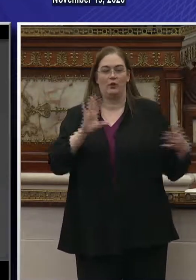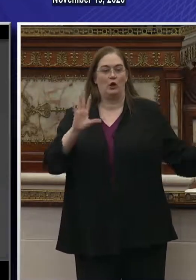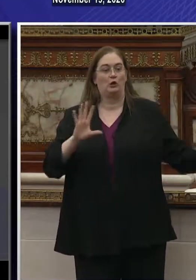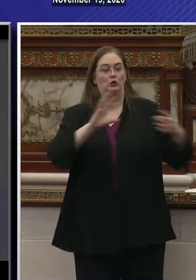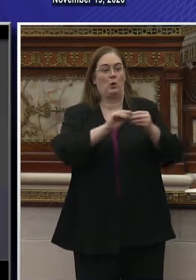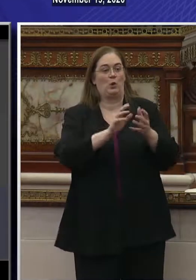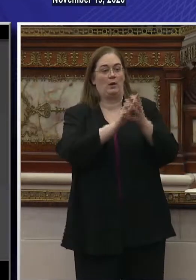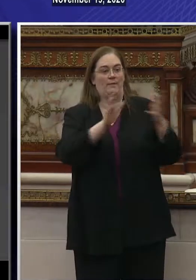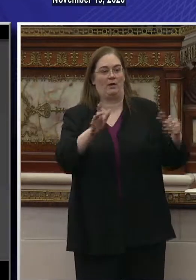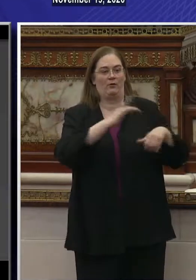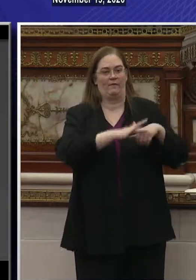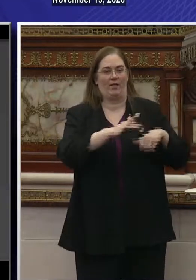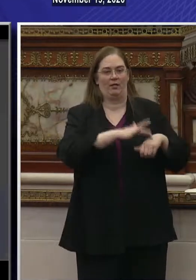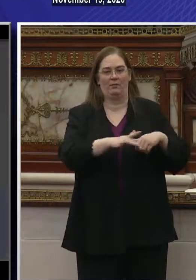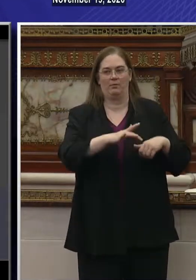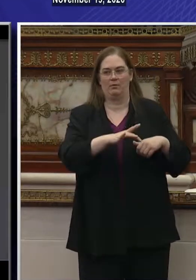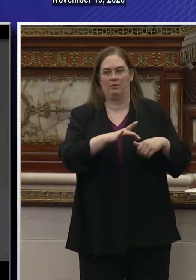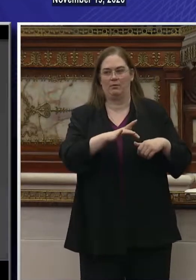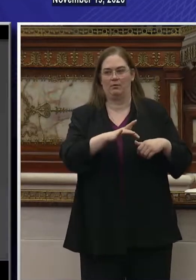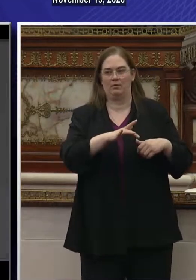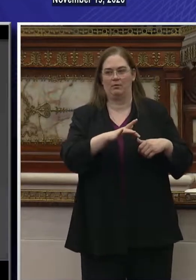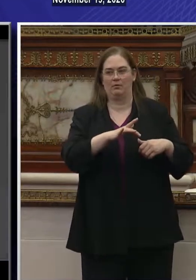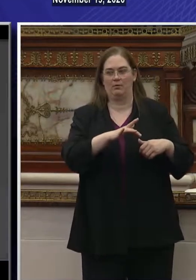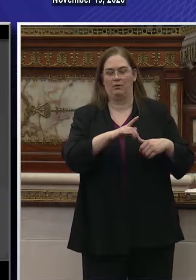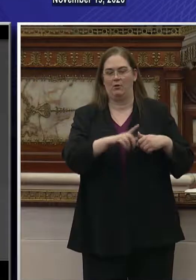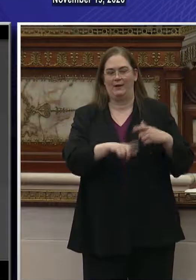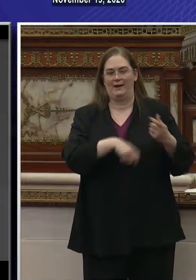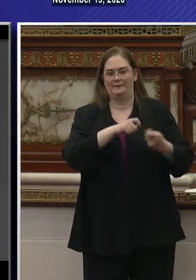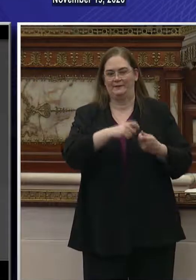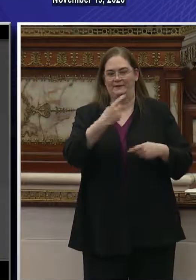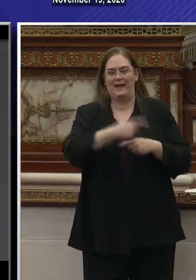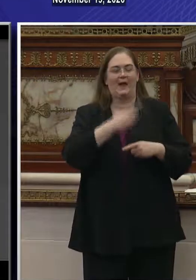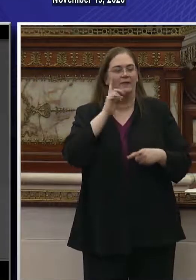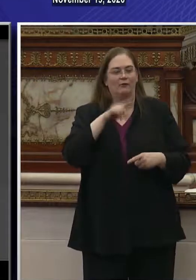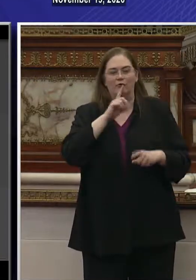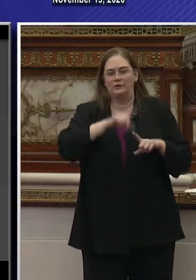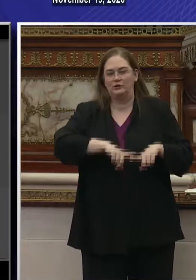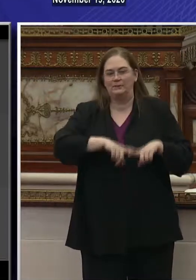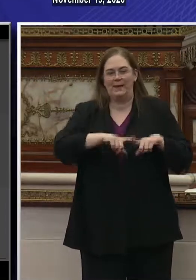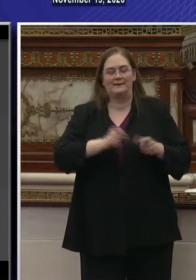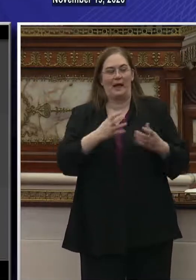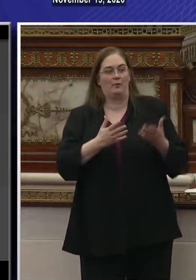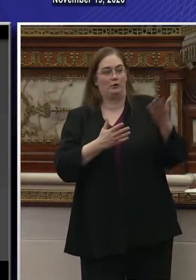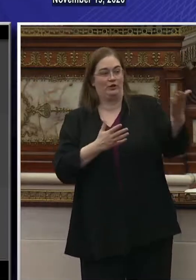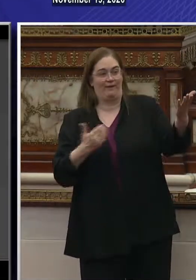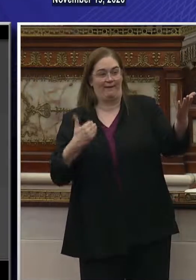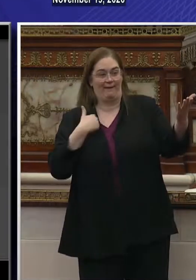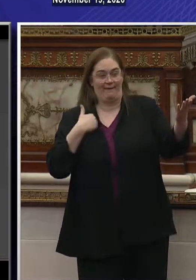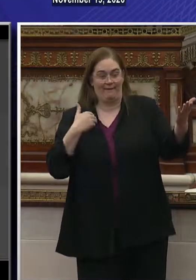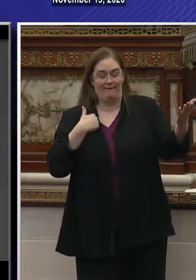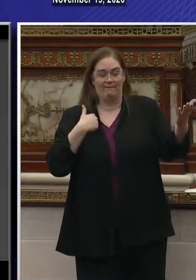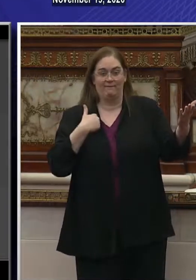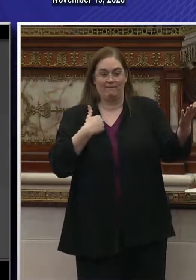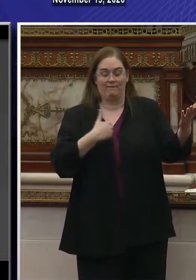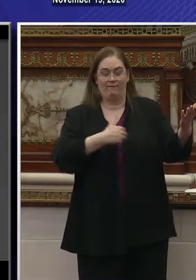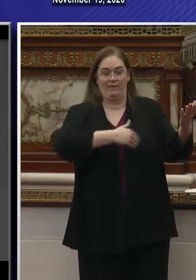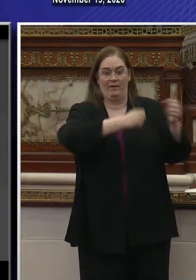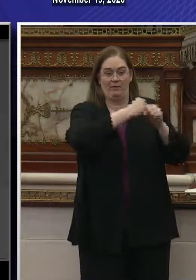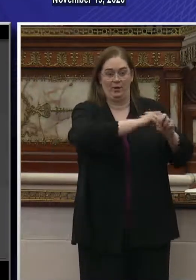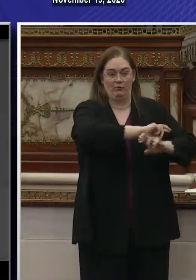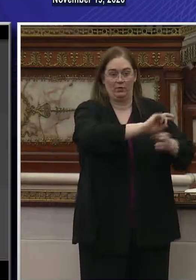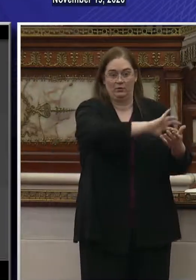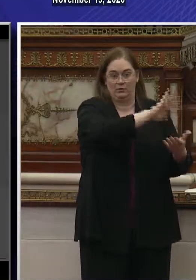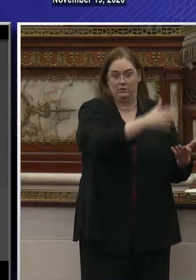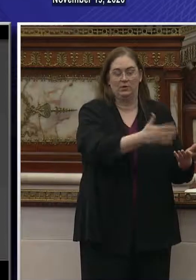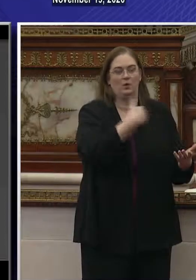amount available on any particular day. So I think it just depends on how much they have in their stockpile, and we